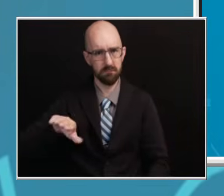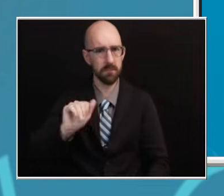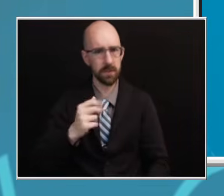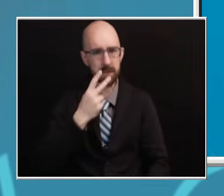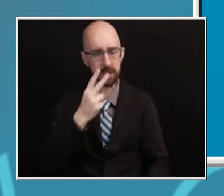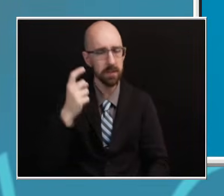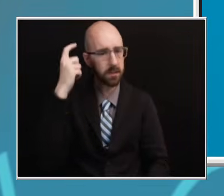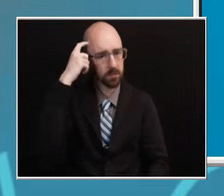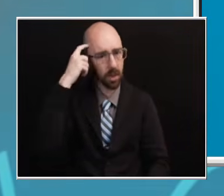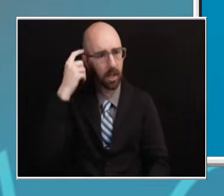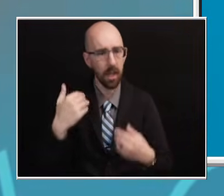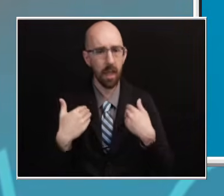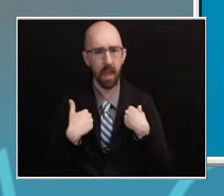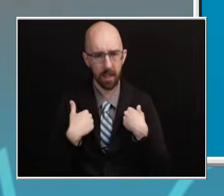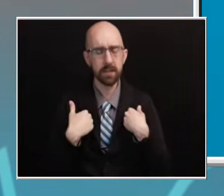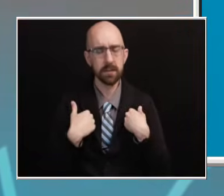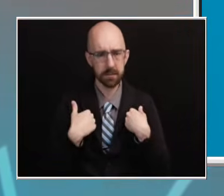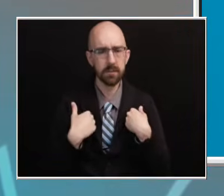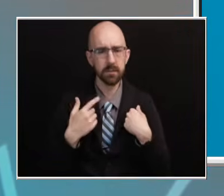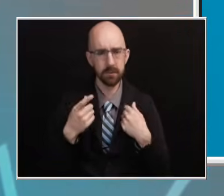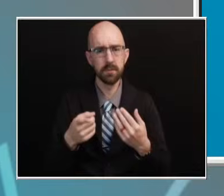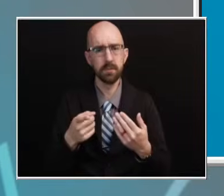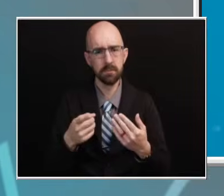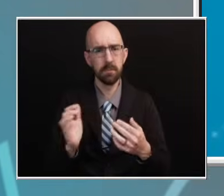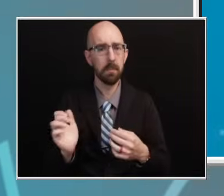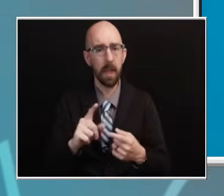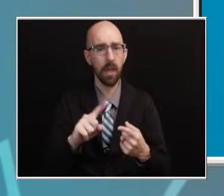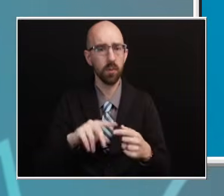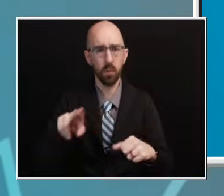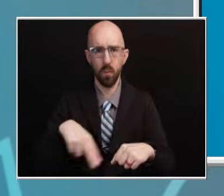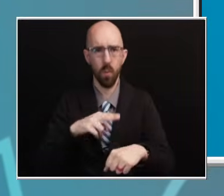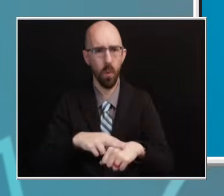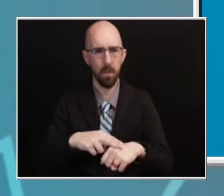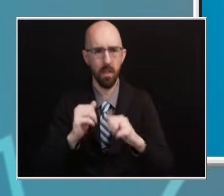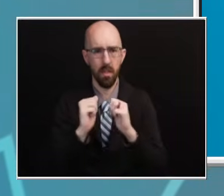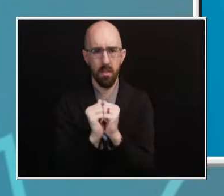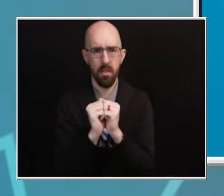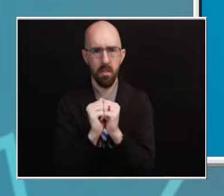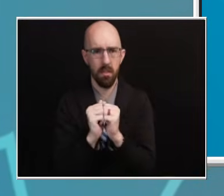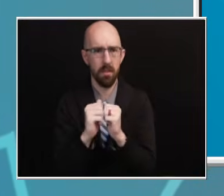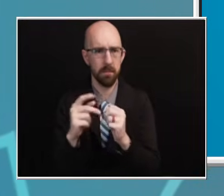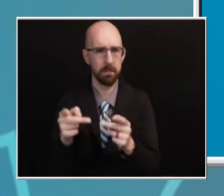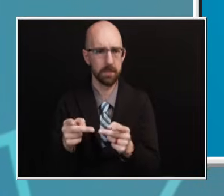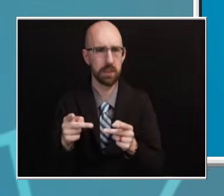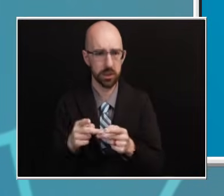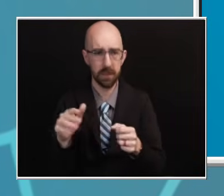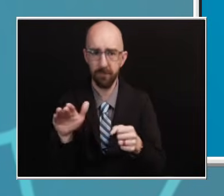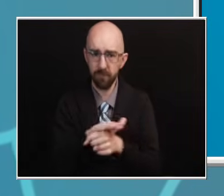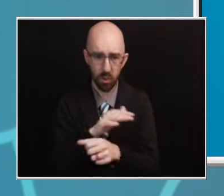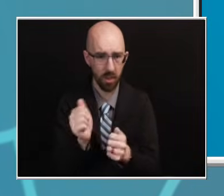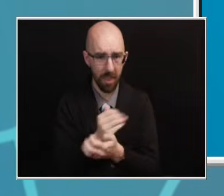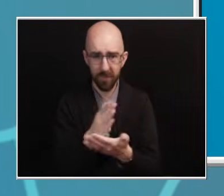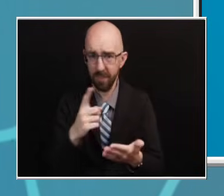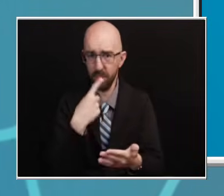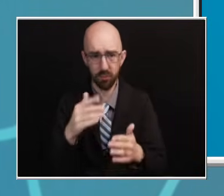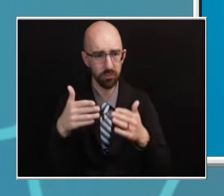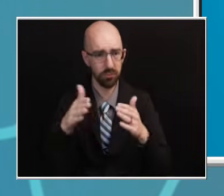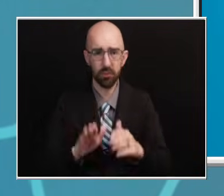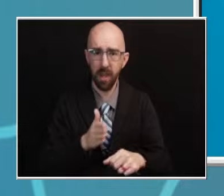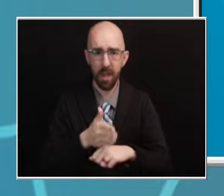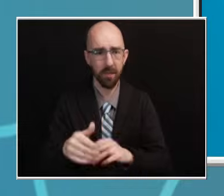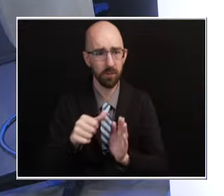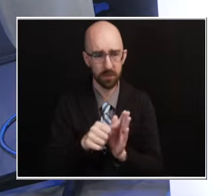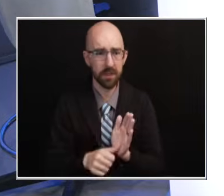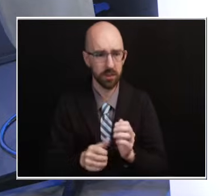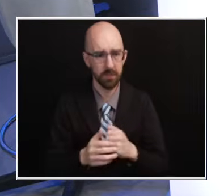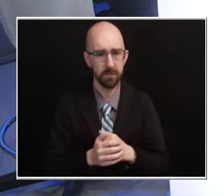has been returned to its normal positioning, full, and everything looks great post-procedure. Well, we have some